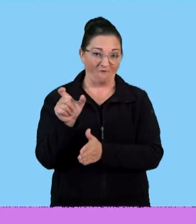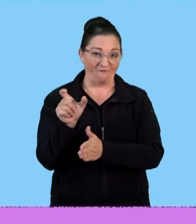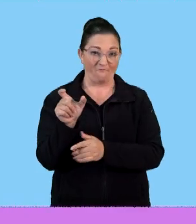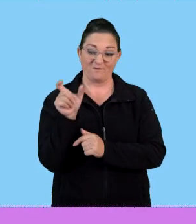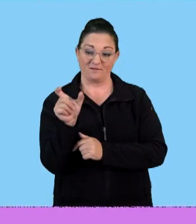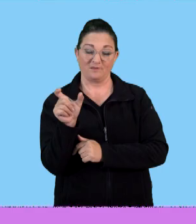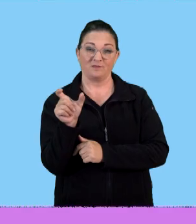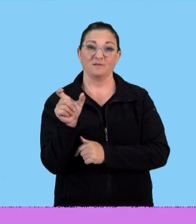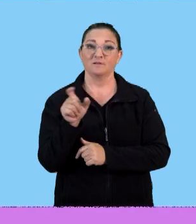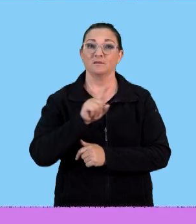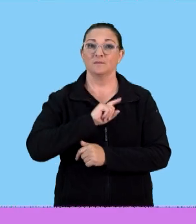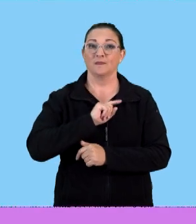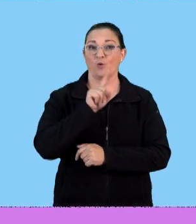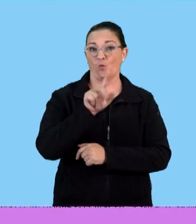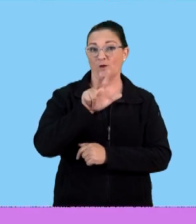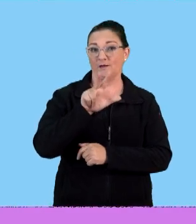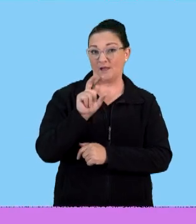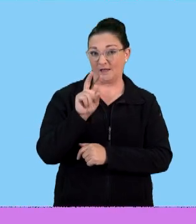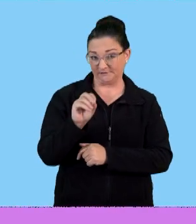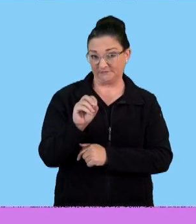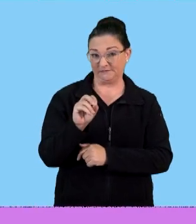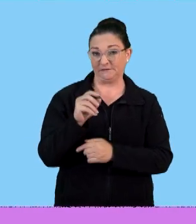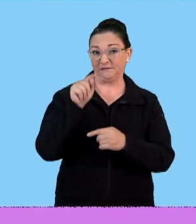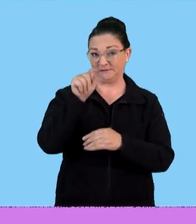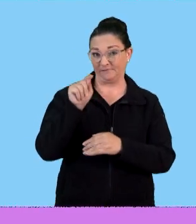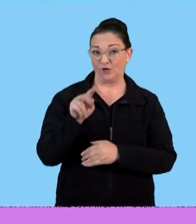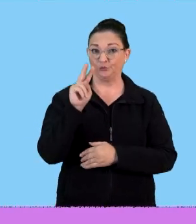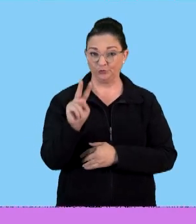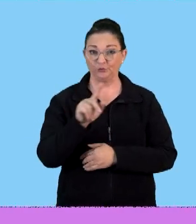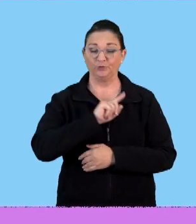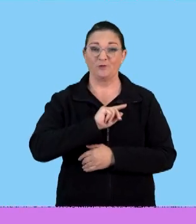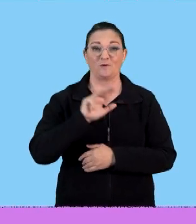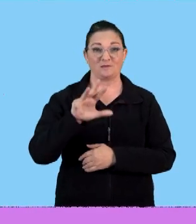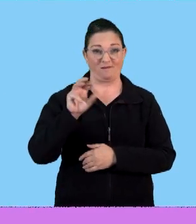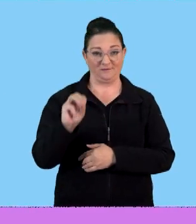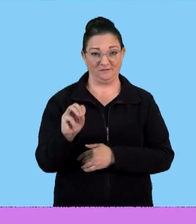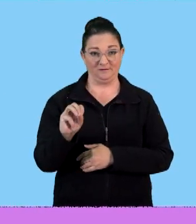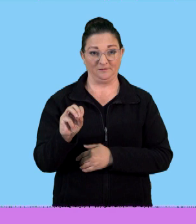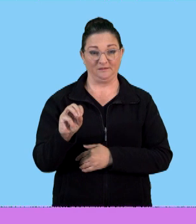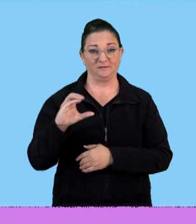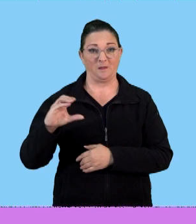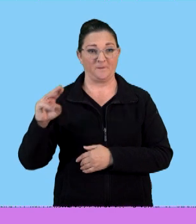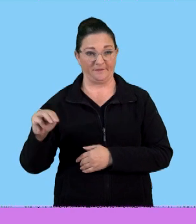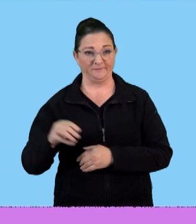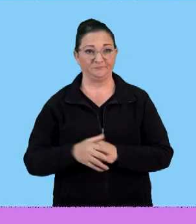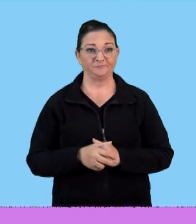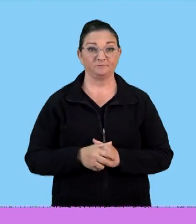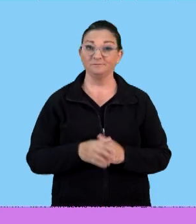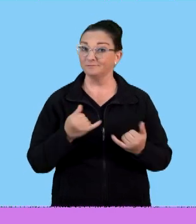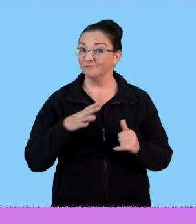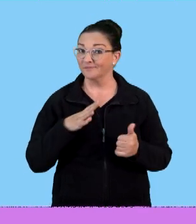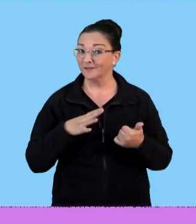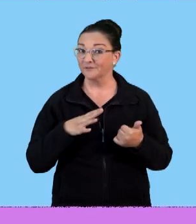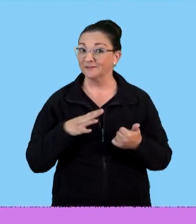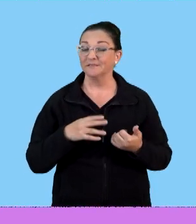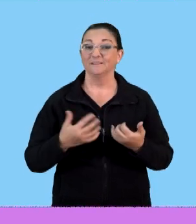right? So 180 divided by 2, so that will give me 90. So I'll multiply that by 90 centimeters. Guys, are we still